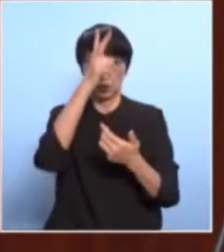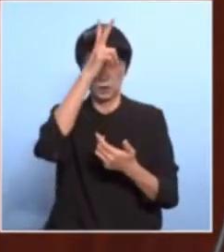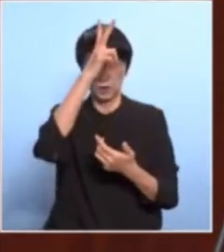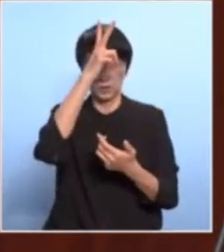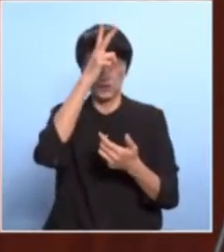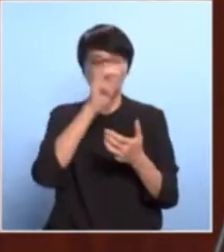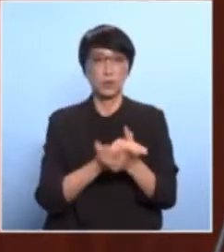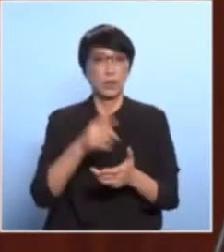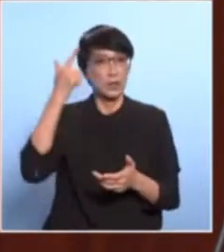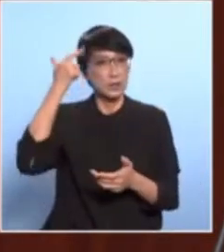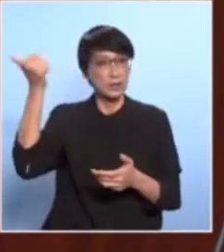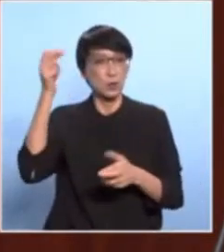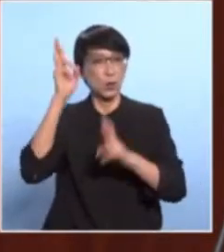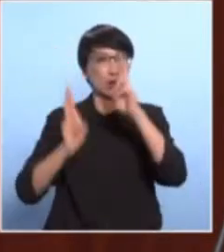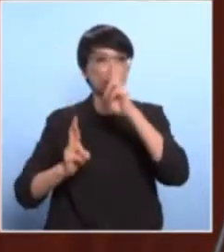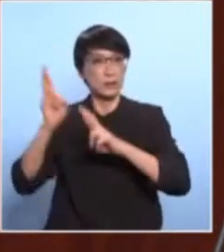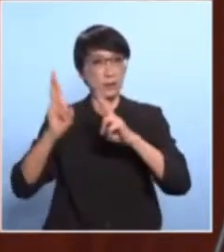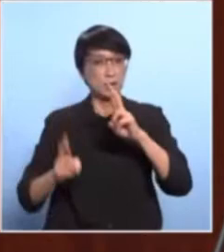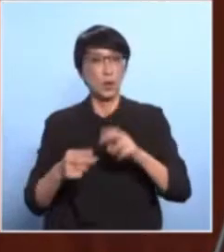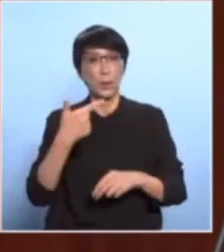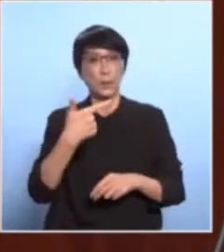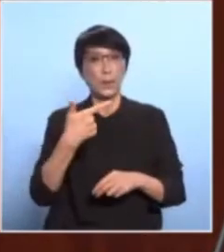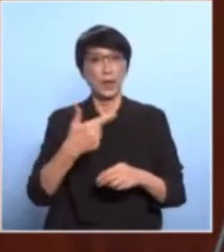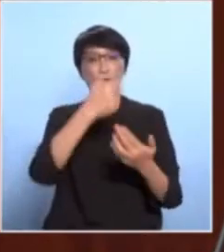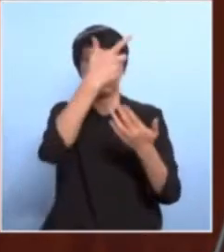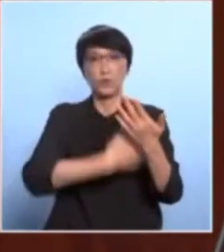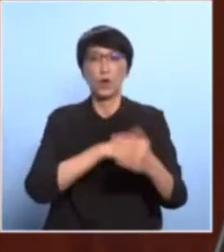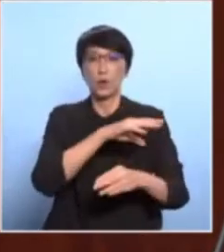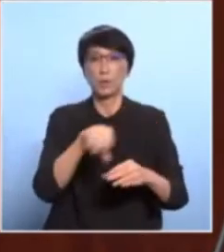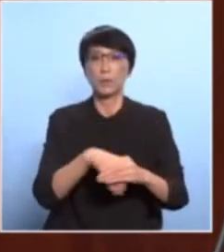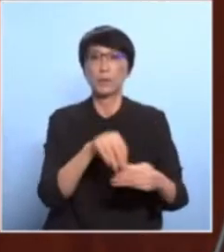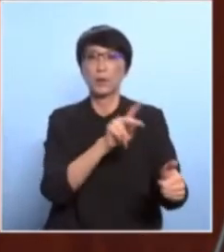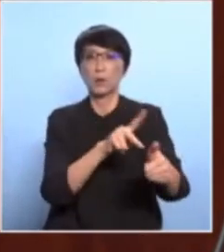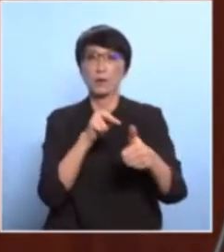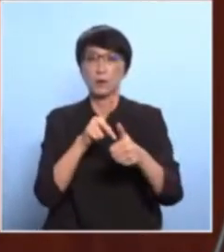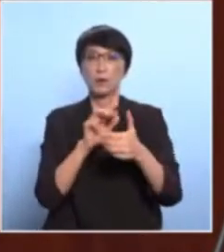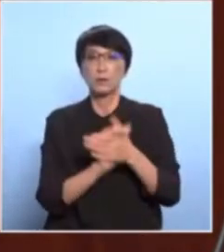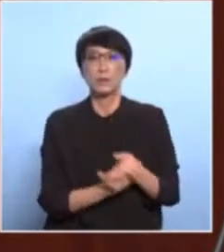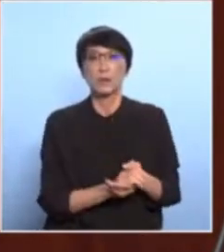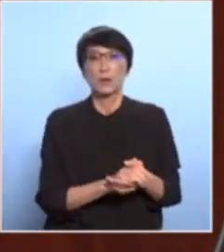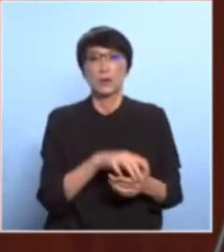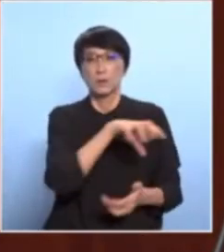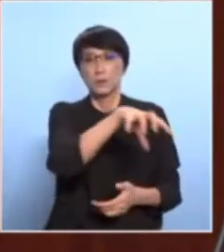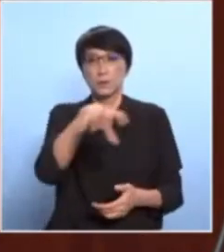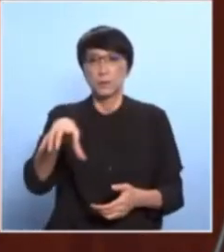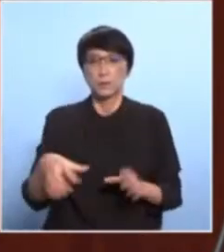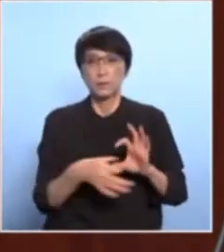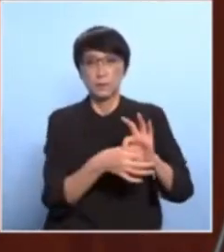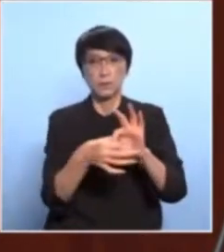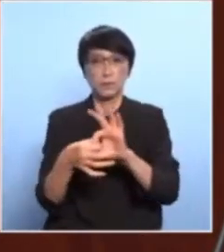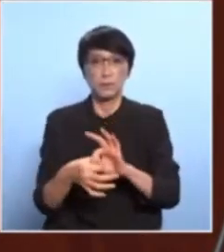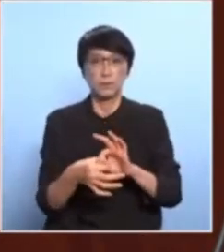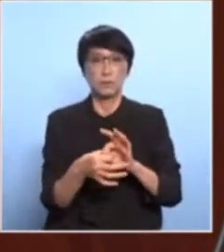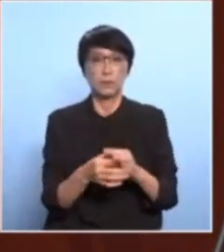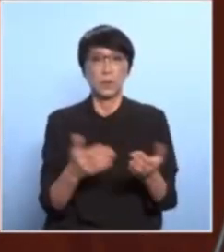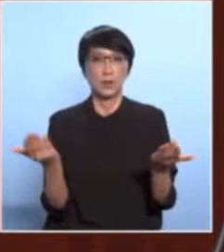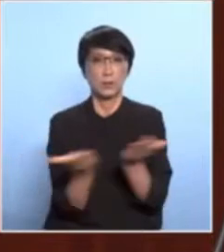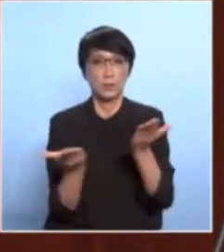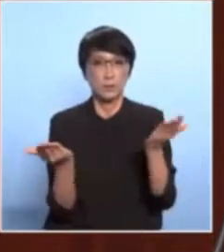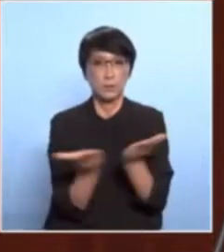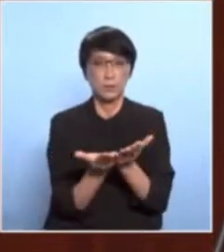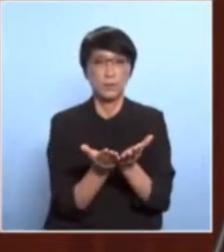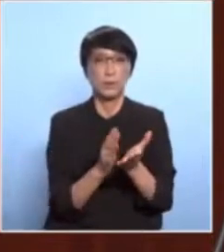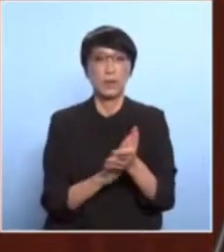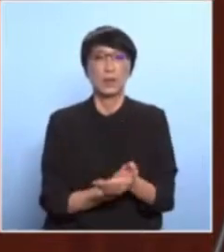digital-based development. From 2024, we will launch over 100 of digital government initiatives to